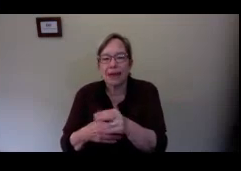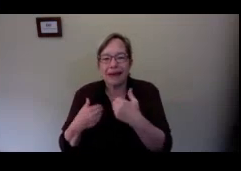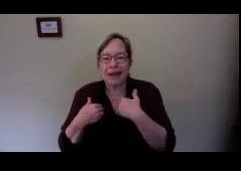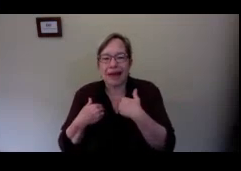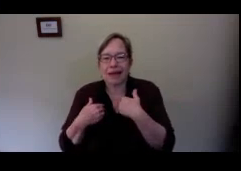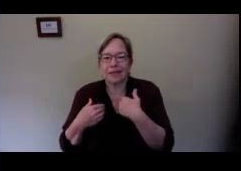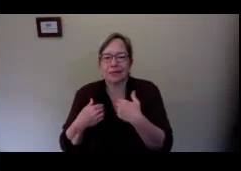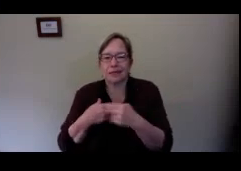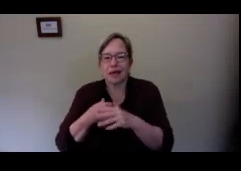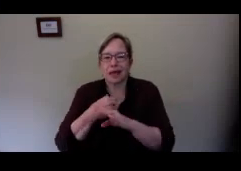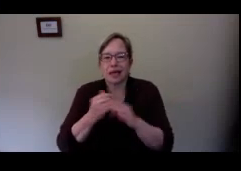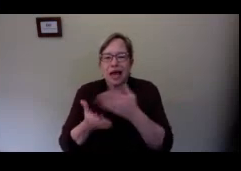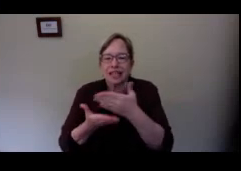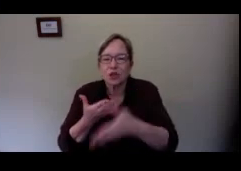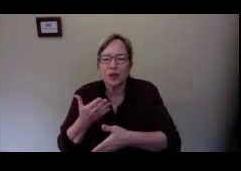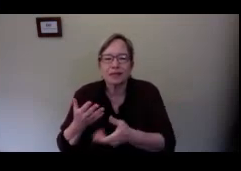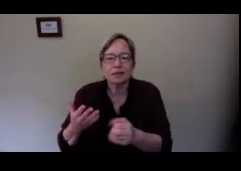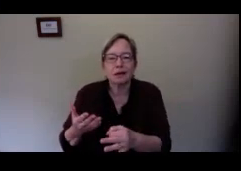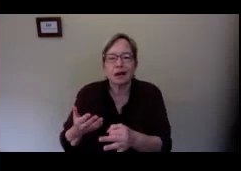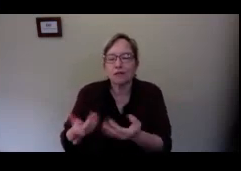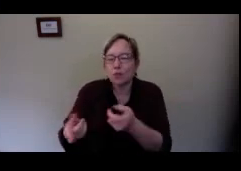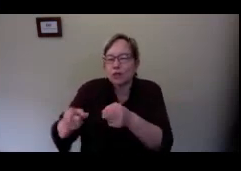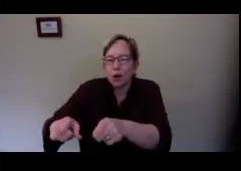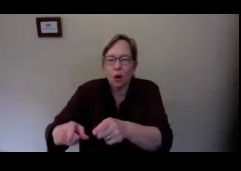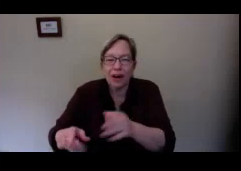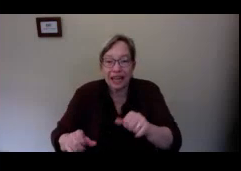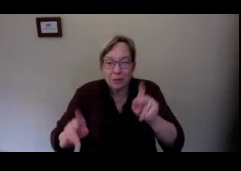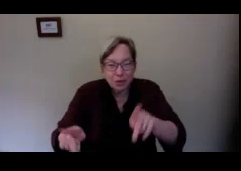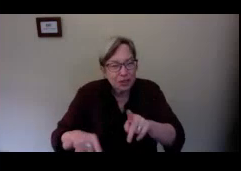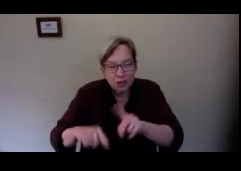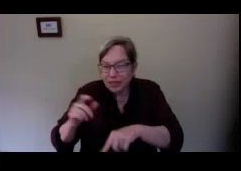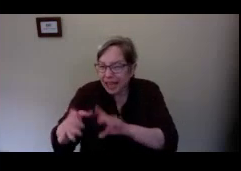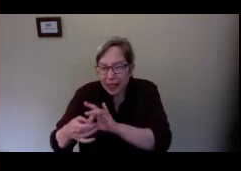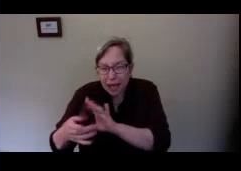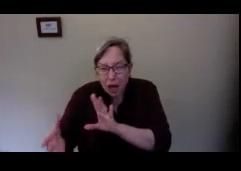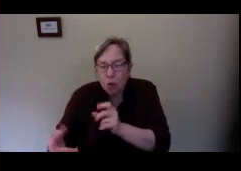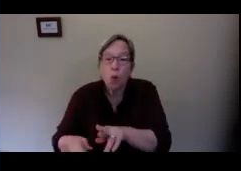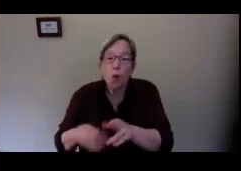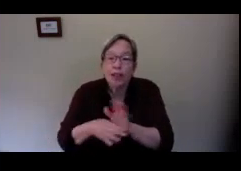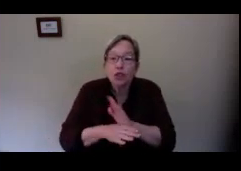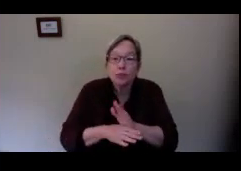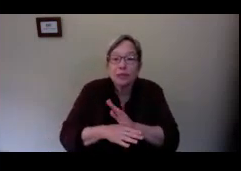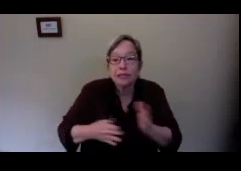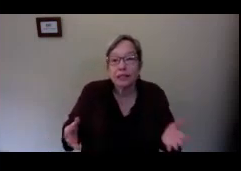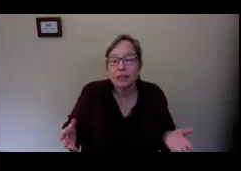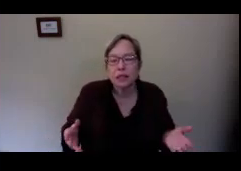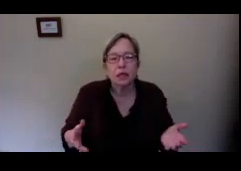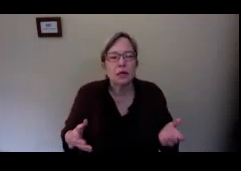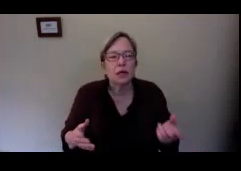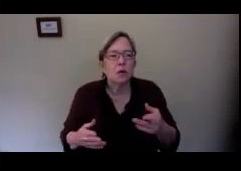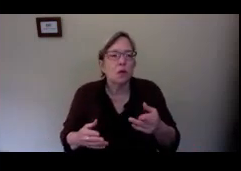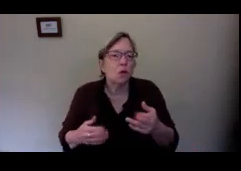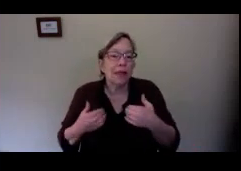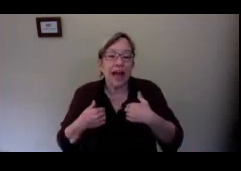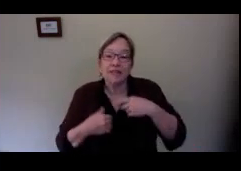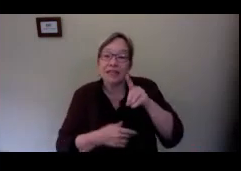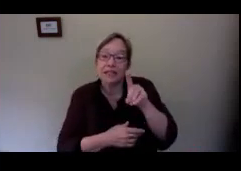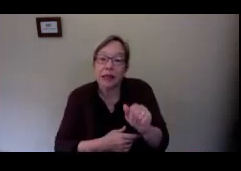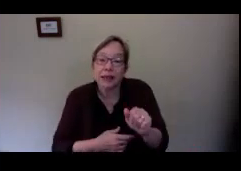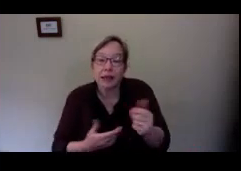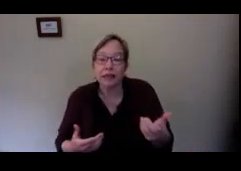of what is going on. Can a person just not let go of it, or are they just too busy? Or do they have a disability?